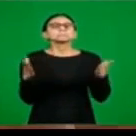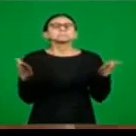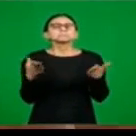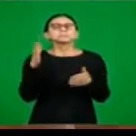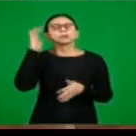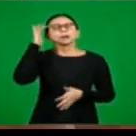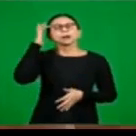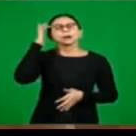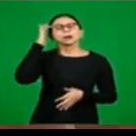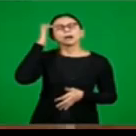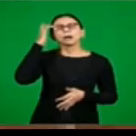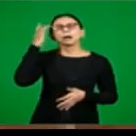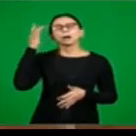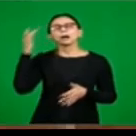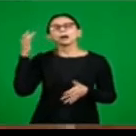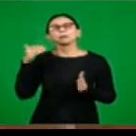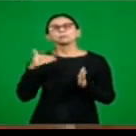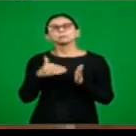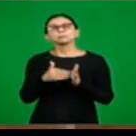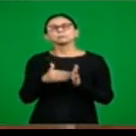So now this question.